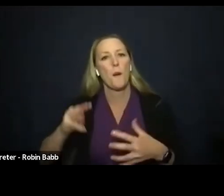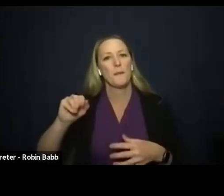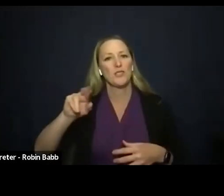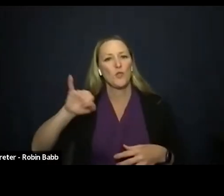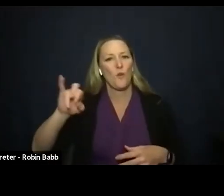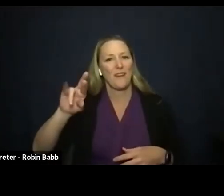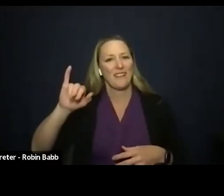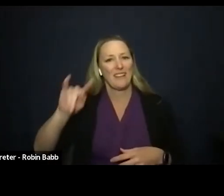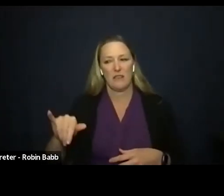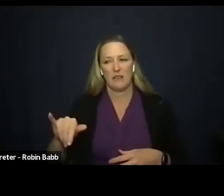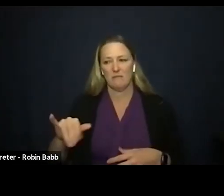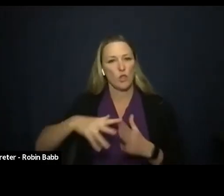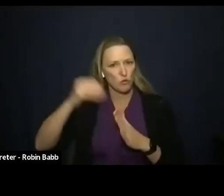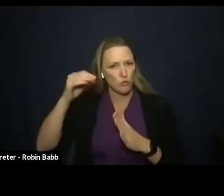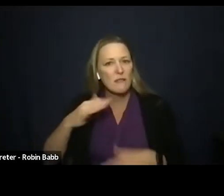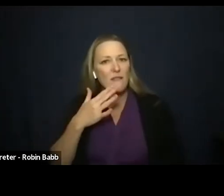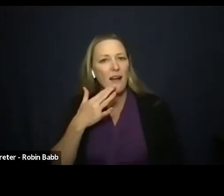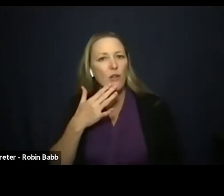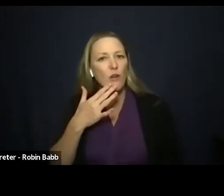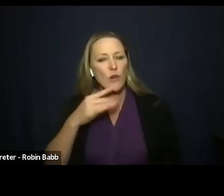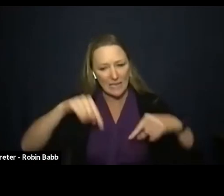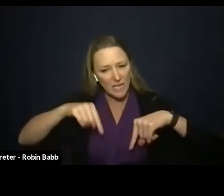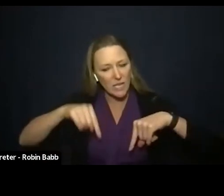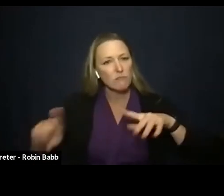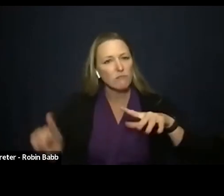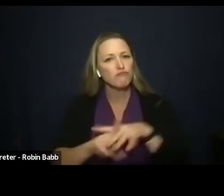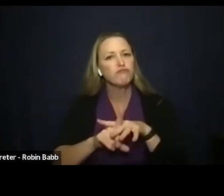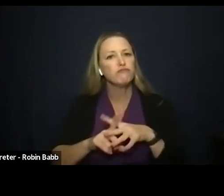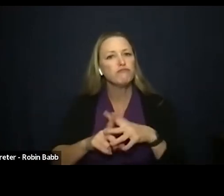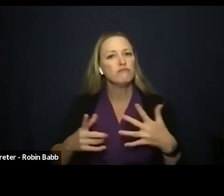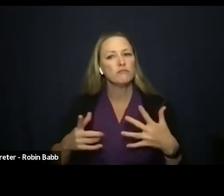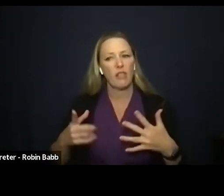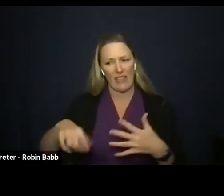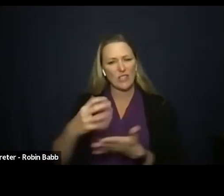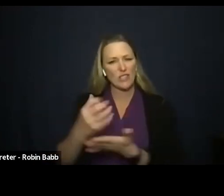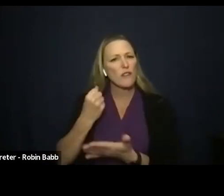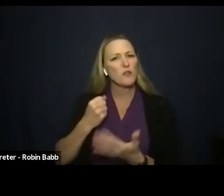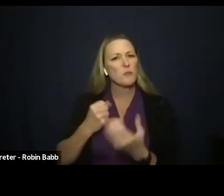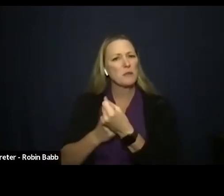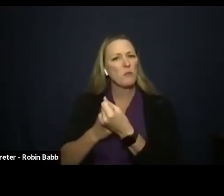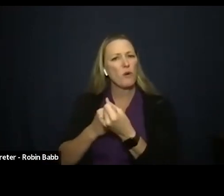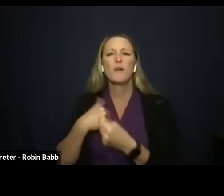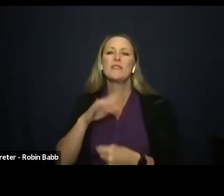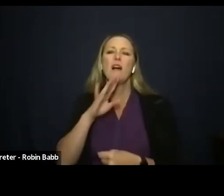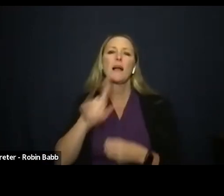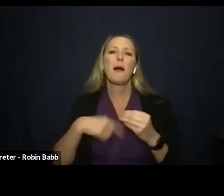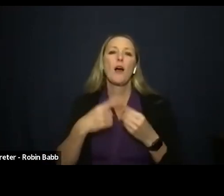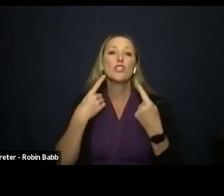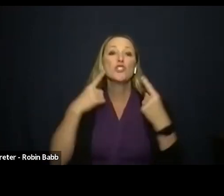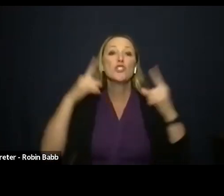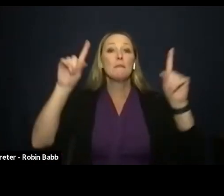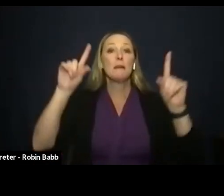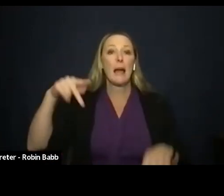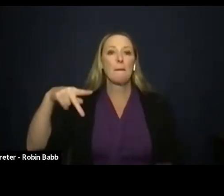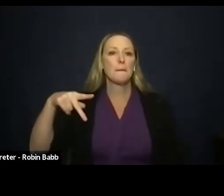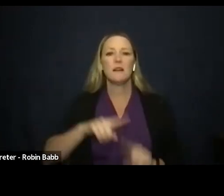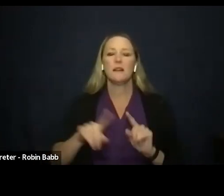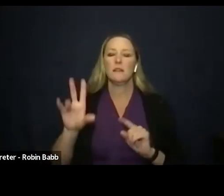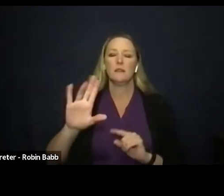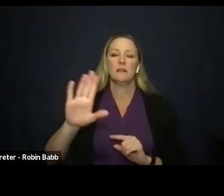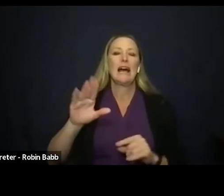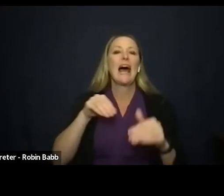district um that deserve to be supported and we talk about achievement gaps but really we need to talk about access gaps